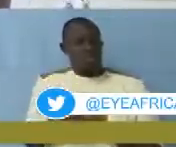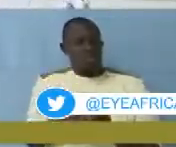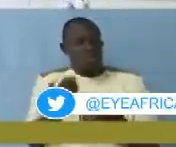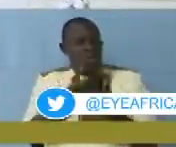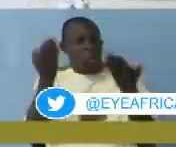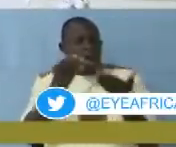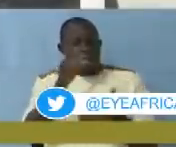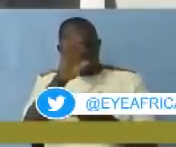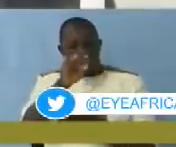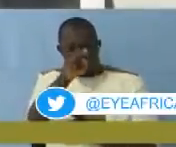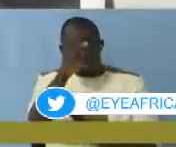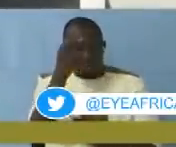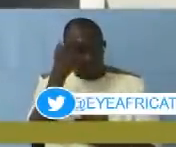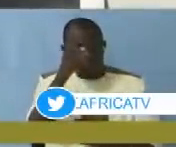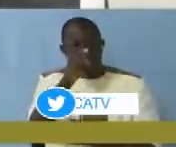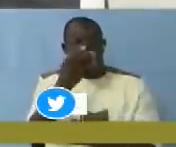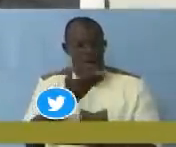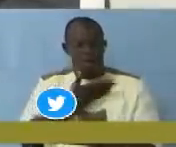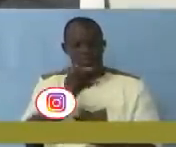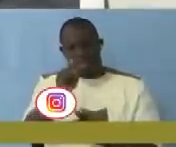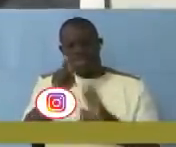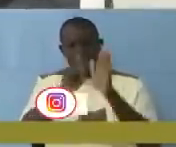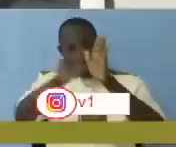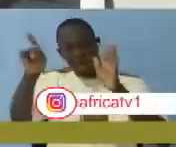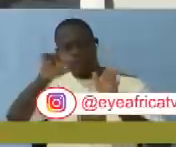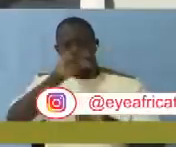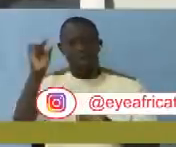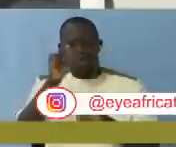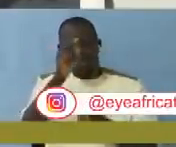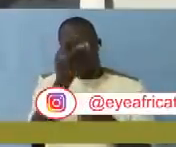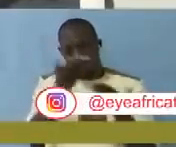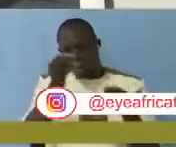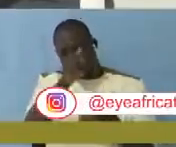had such a name? Excuse me. Why do you think you had such a name?